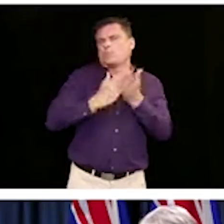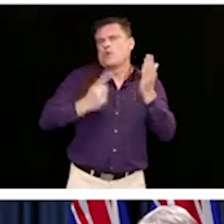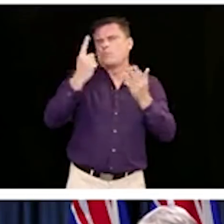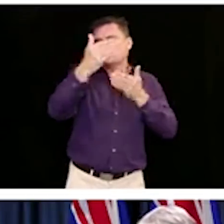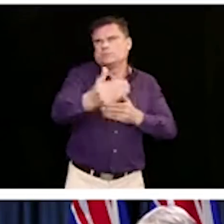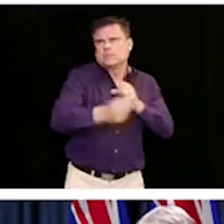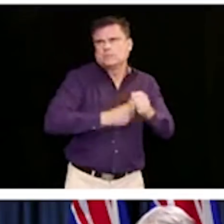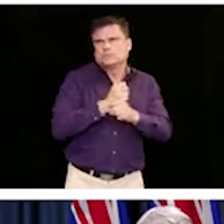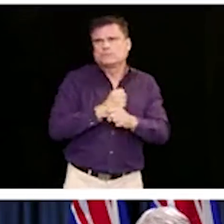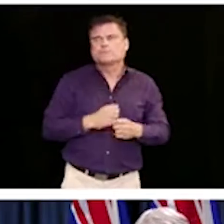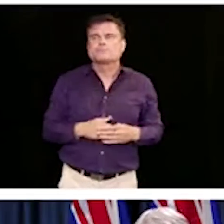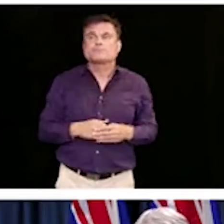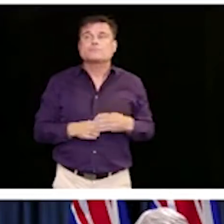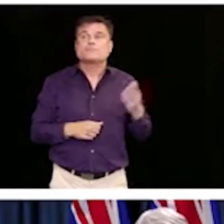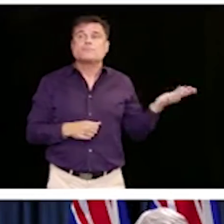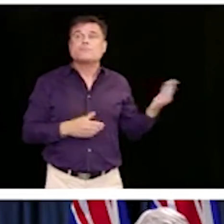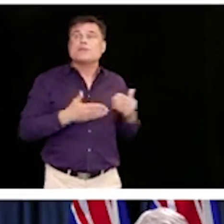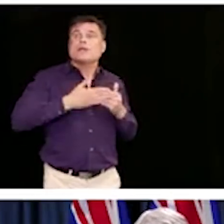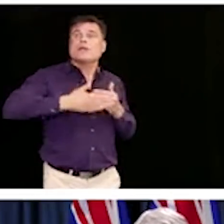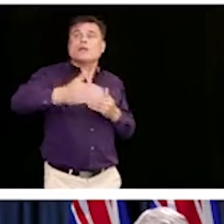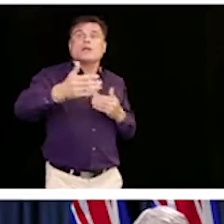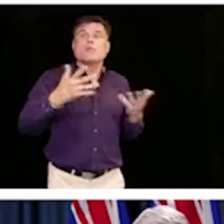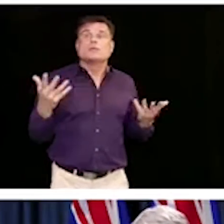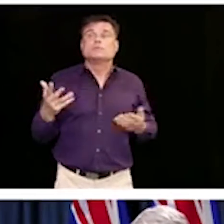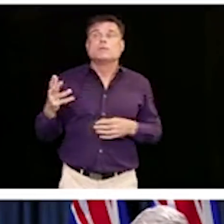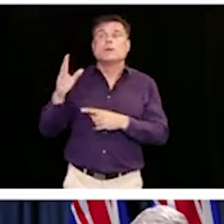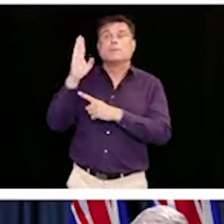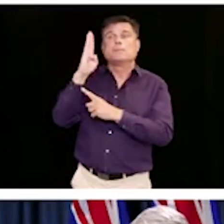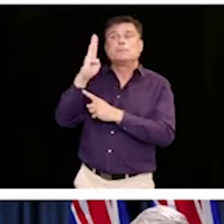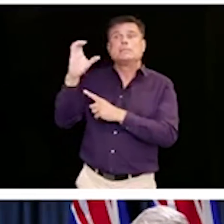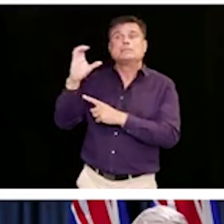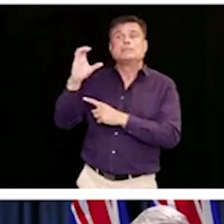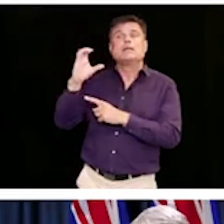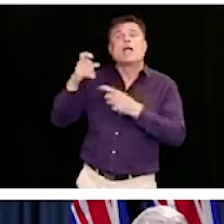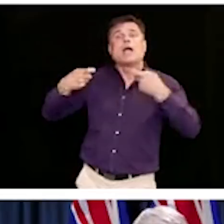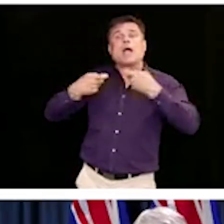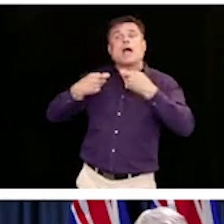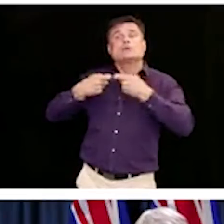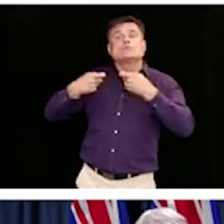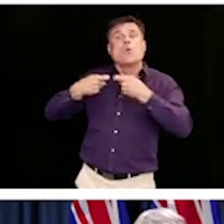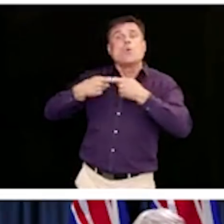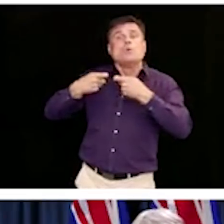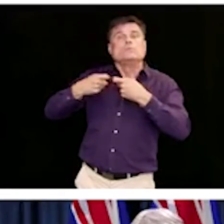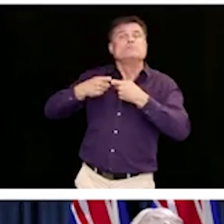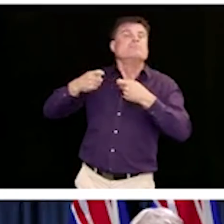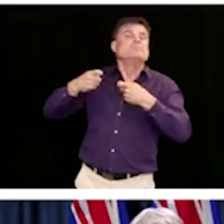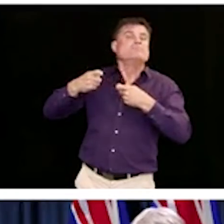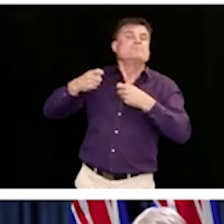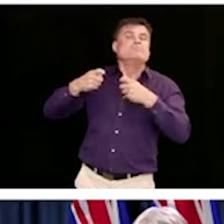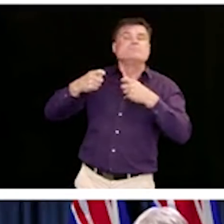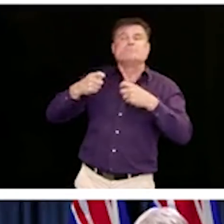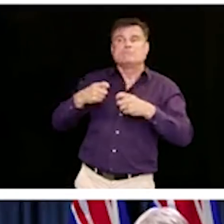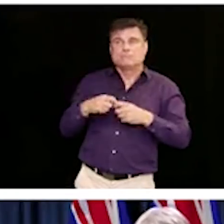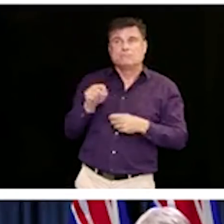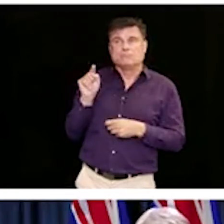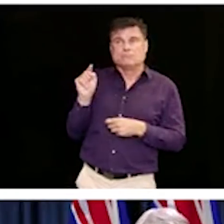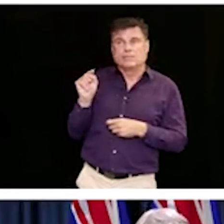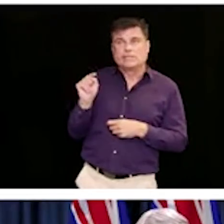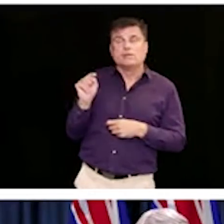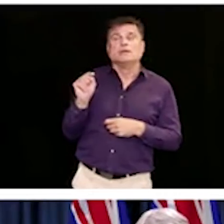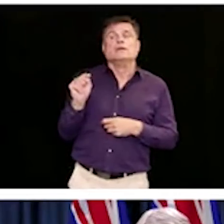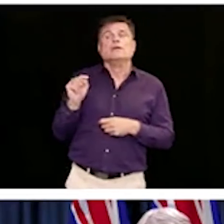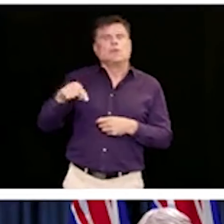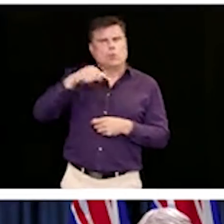scenario also doesn't change anything on the BC Hydro results to date. Again, the corporation is working to address the impacts